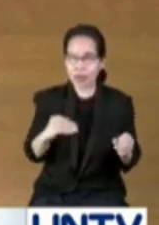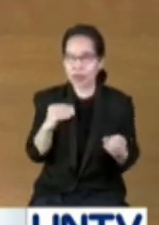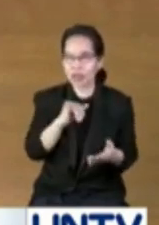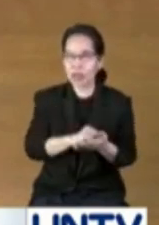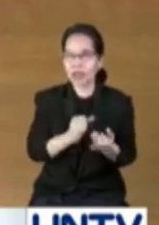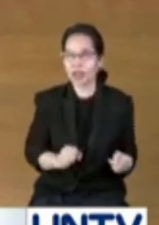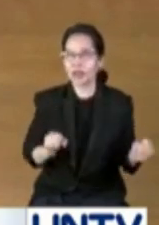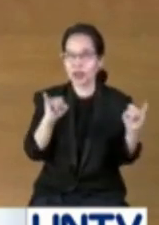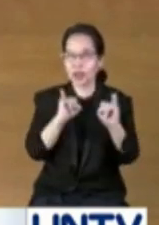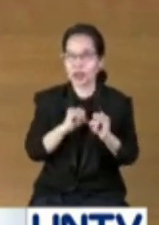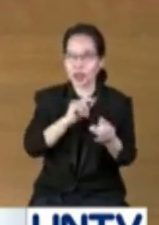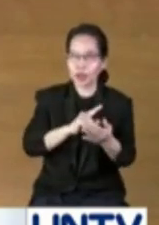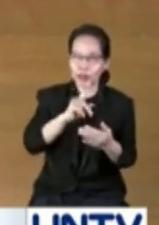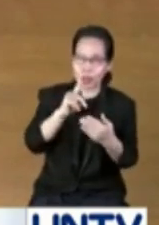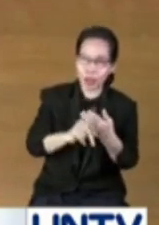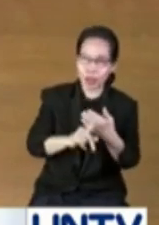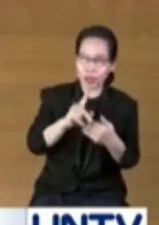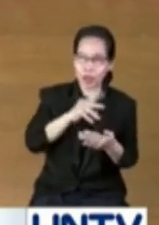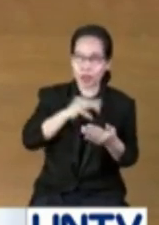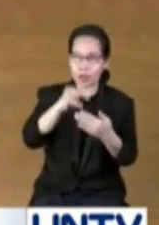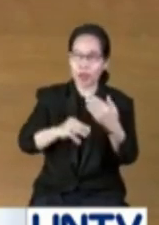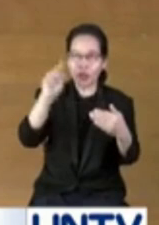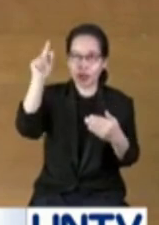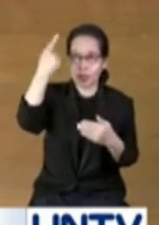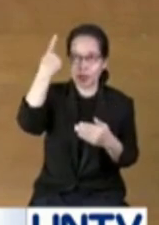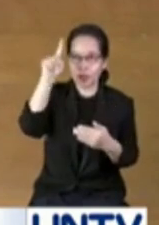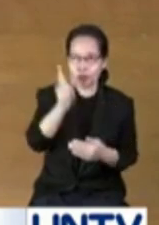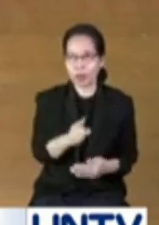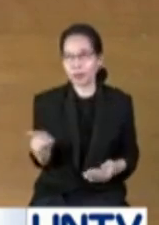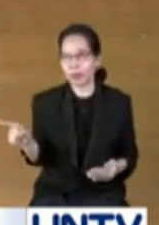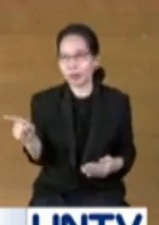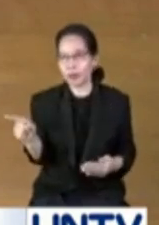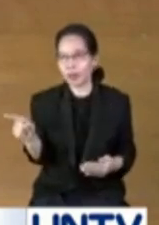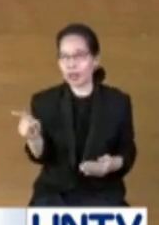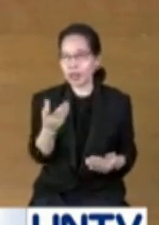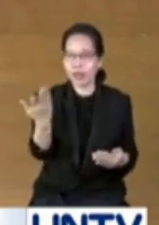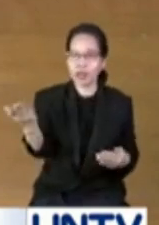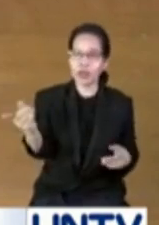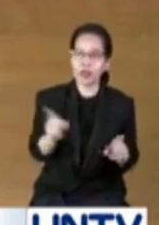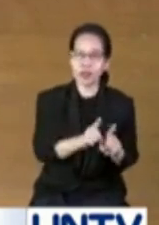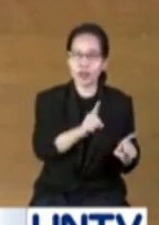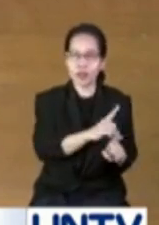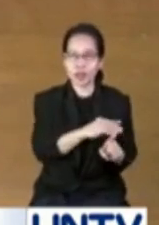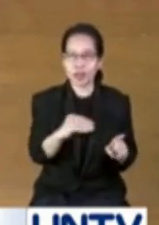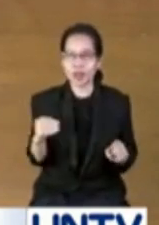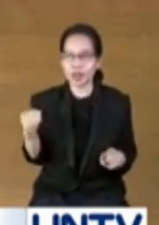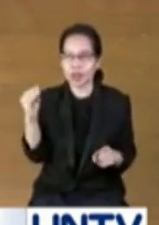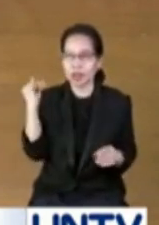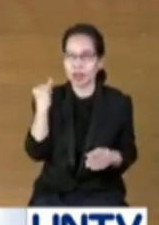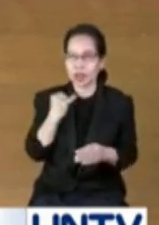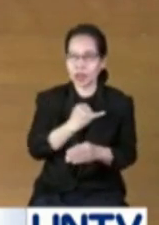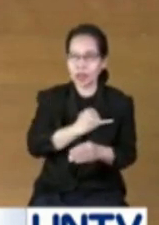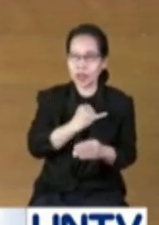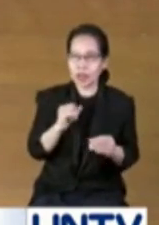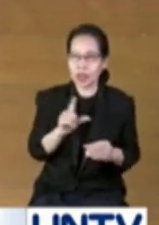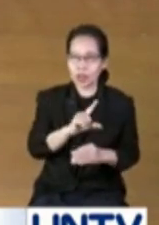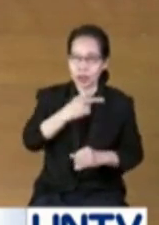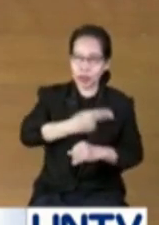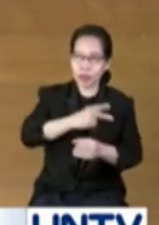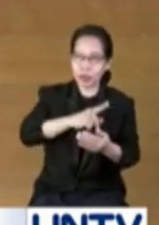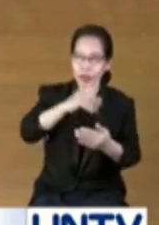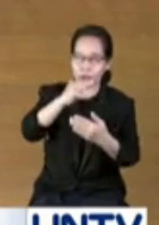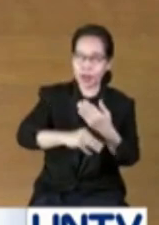programa ng pamahalaan para sa kanila. Nariyan din ang Integrated Livelihood Program Kabuhayan